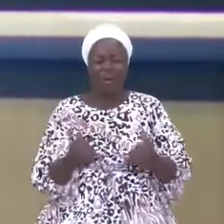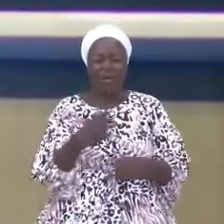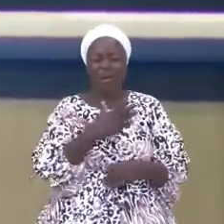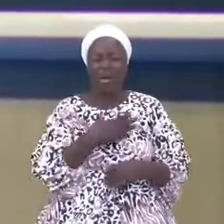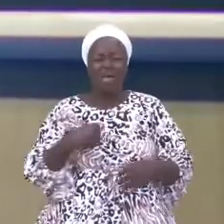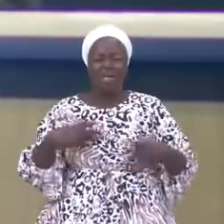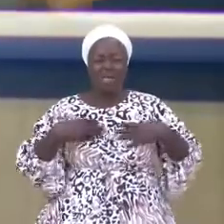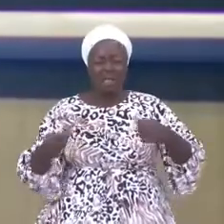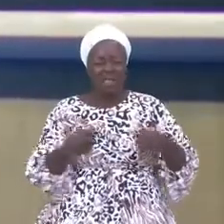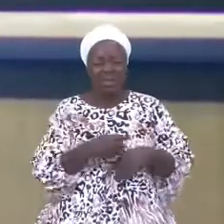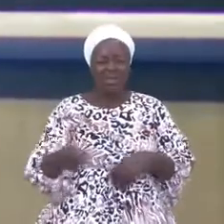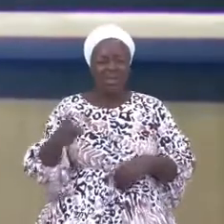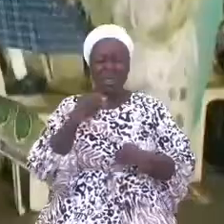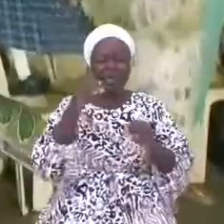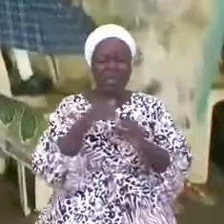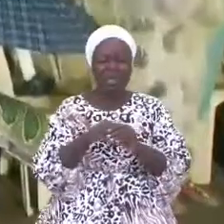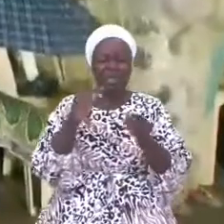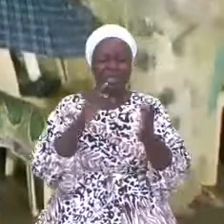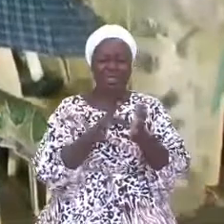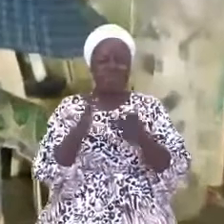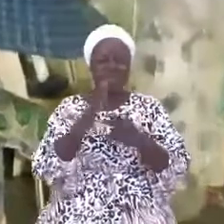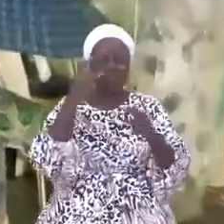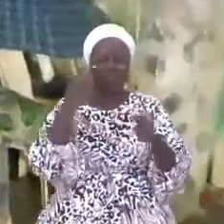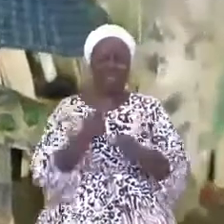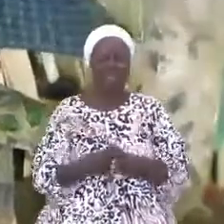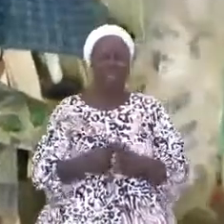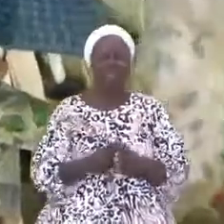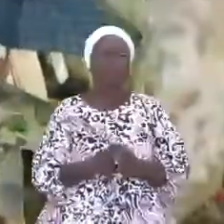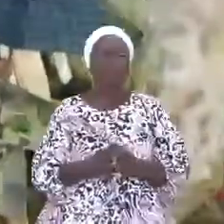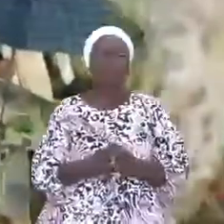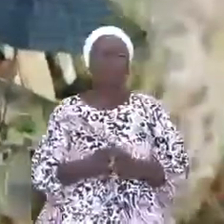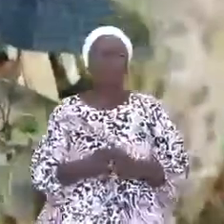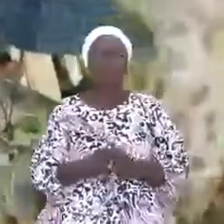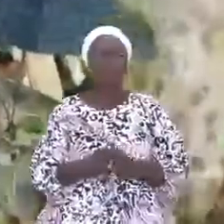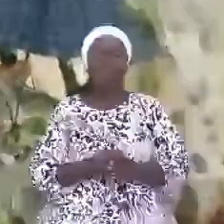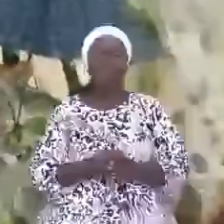them in Jesus' name.